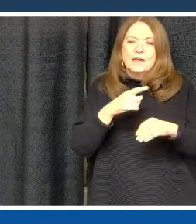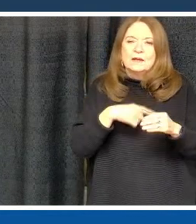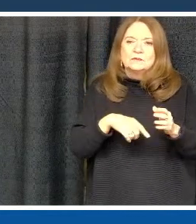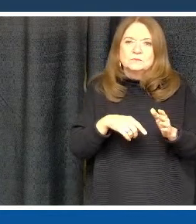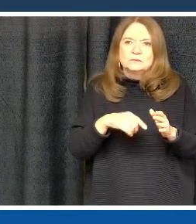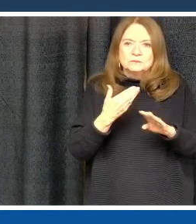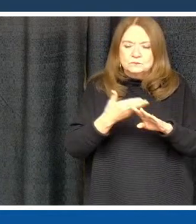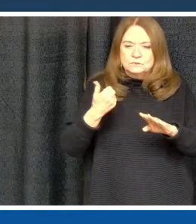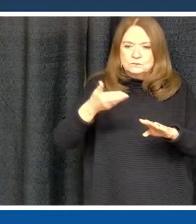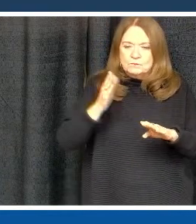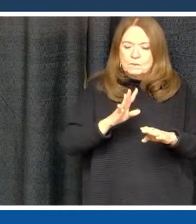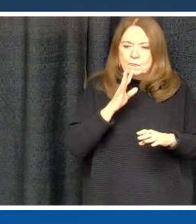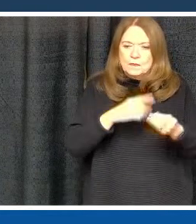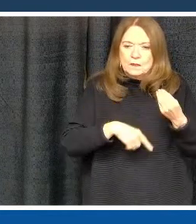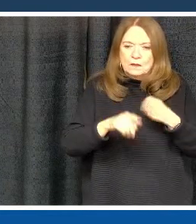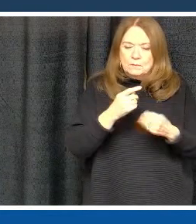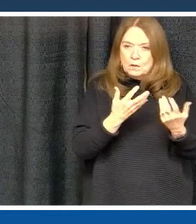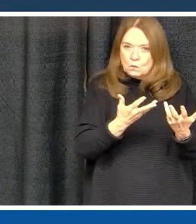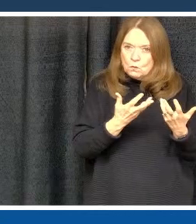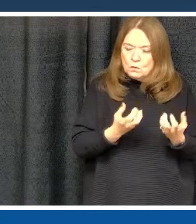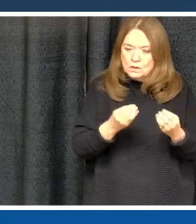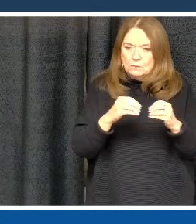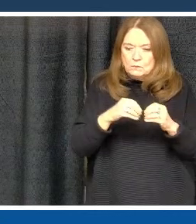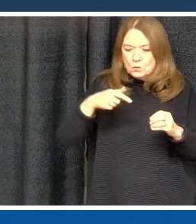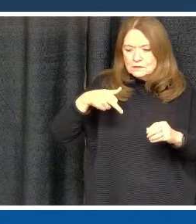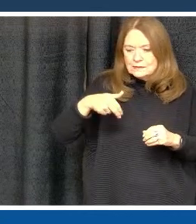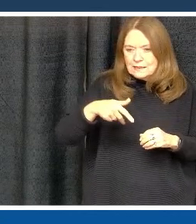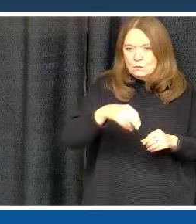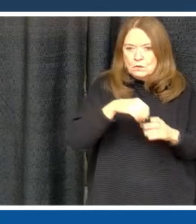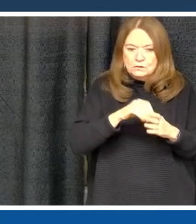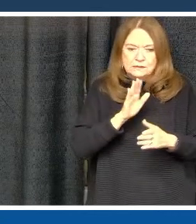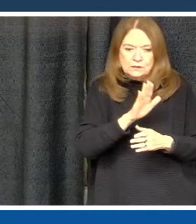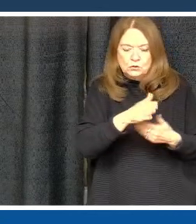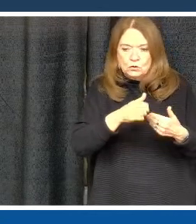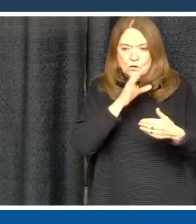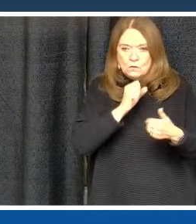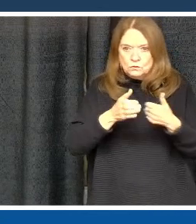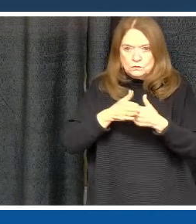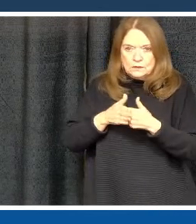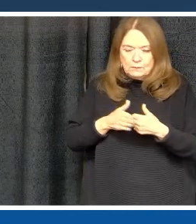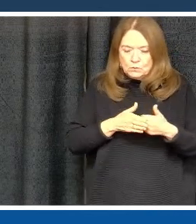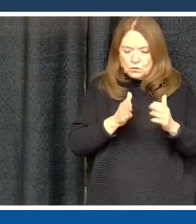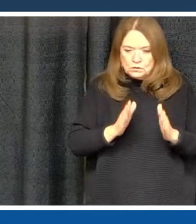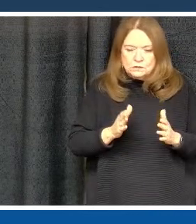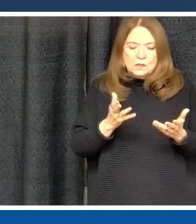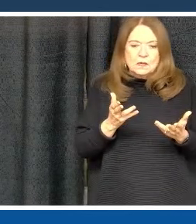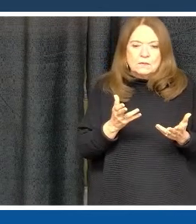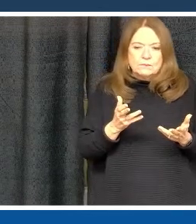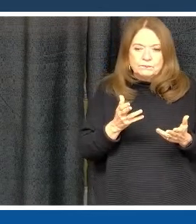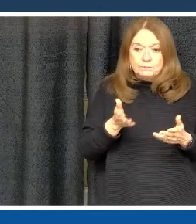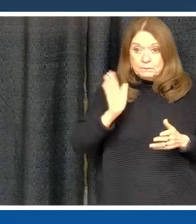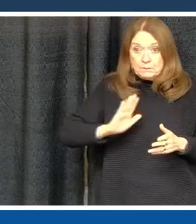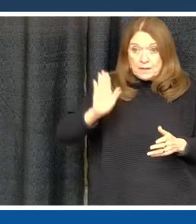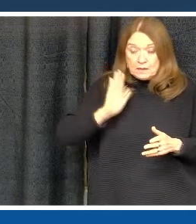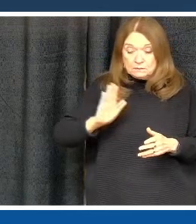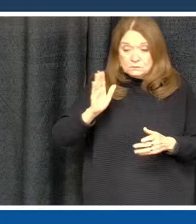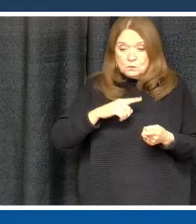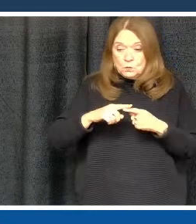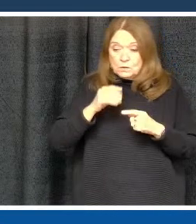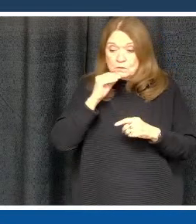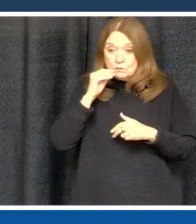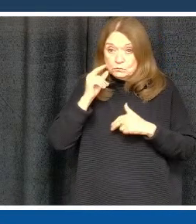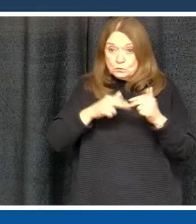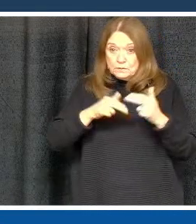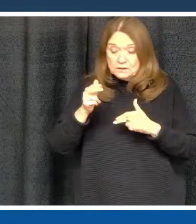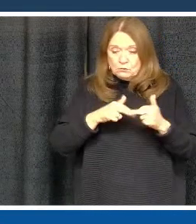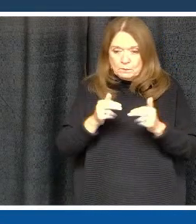a previous speaker talking about wanting more sidewalks in her neighborhoods, which are older neighborhoods. Back in the day when homes were built, they were built